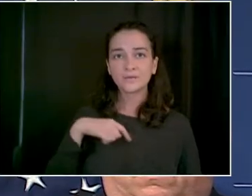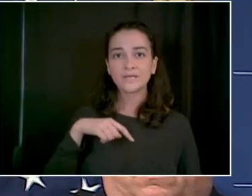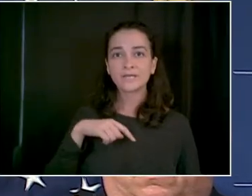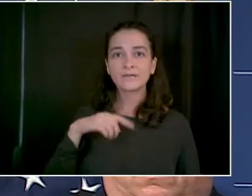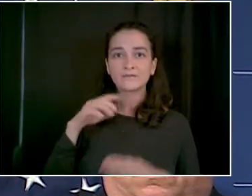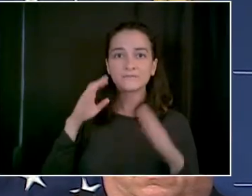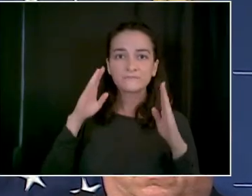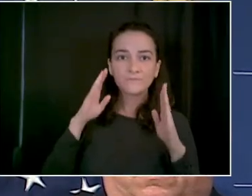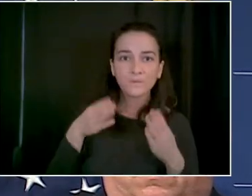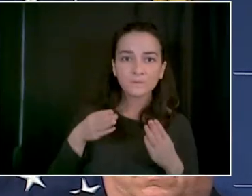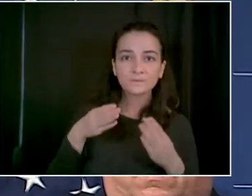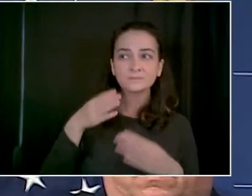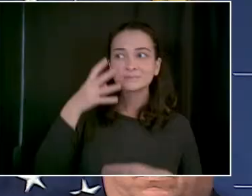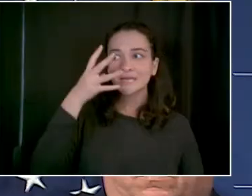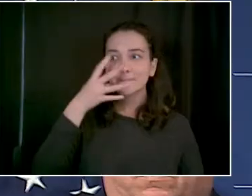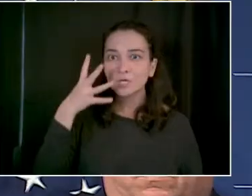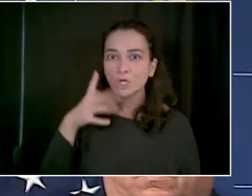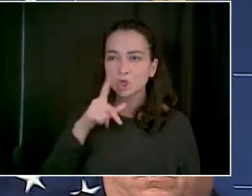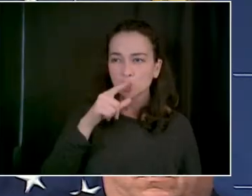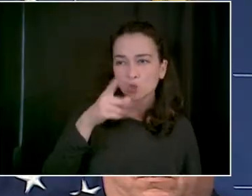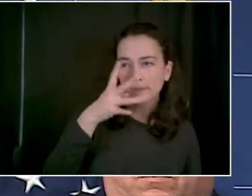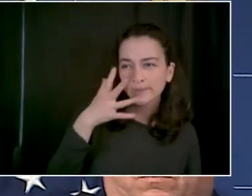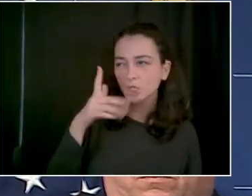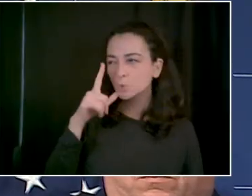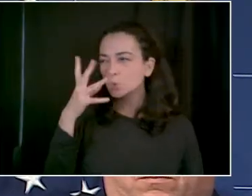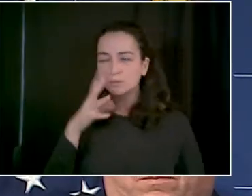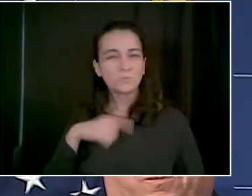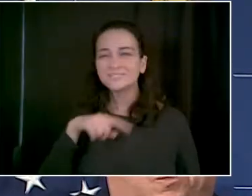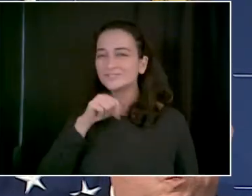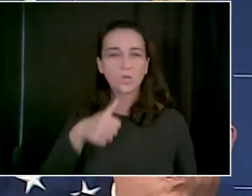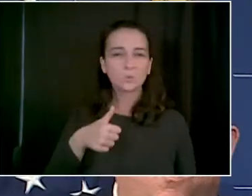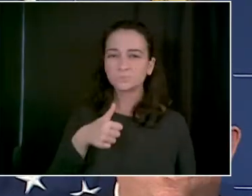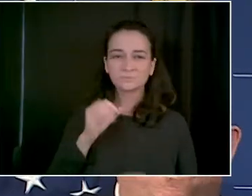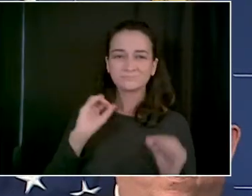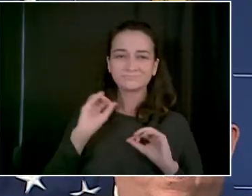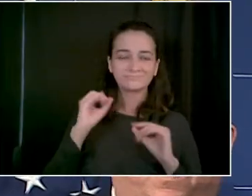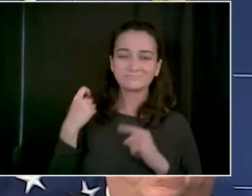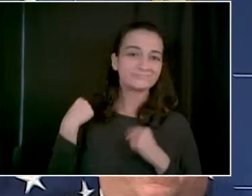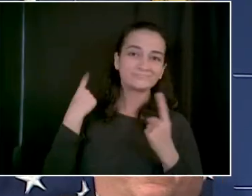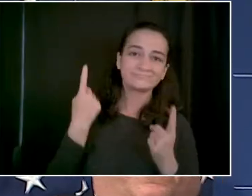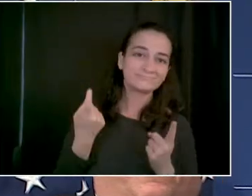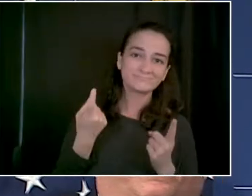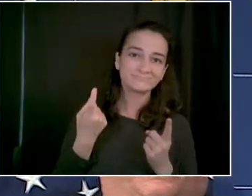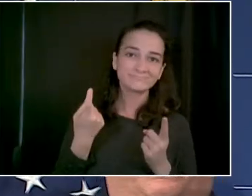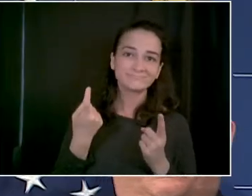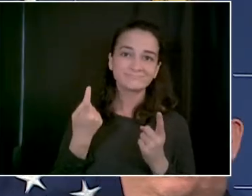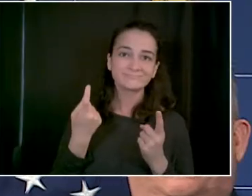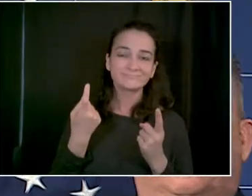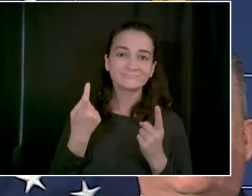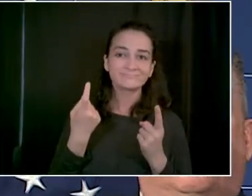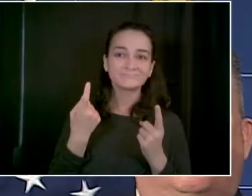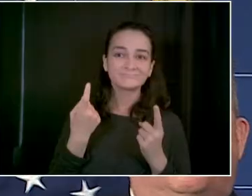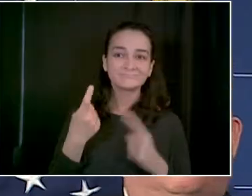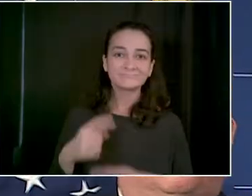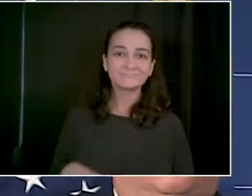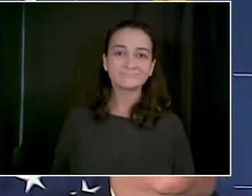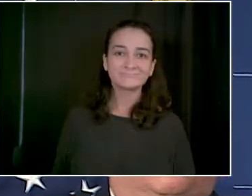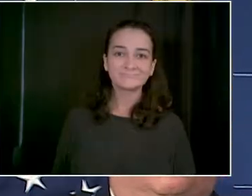policy hasn't changed. It's existed for a long time. The data that you were talking about was